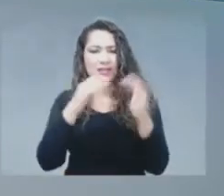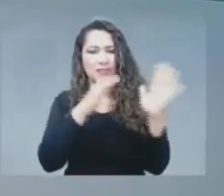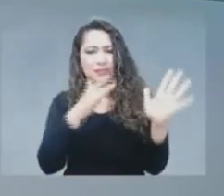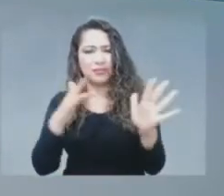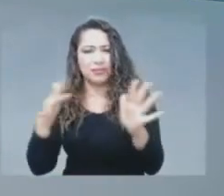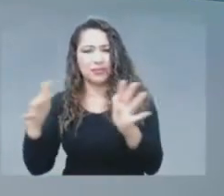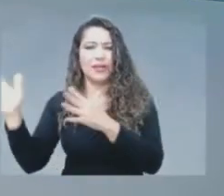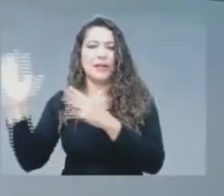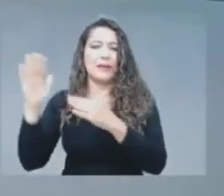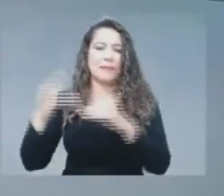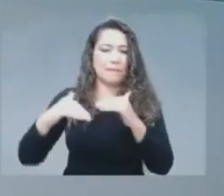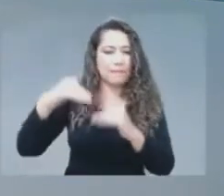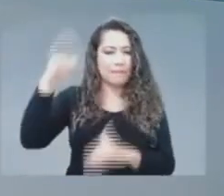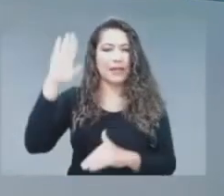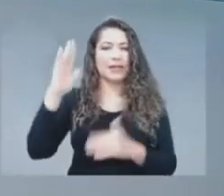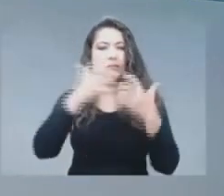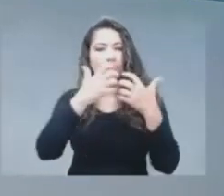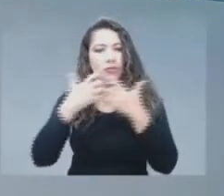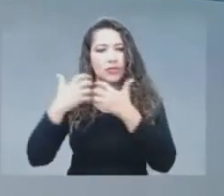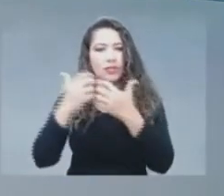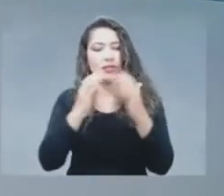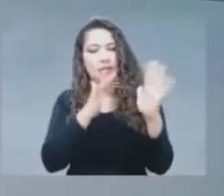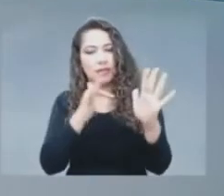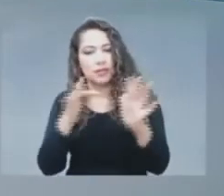power as of systems,